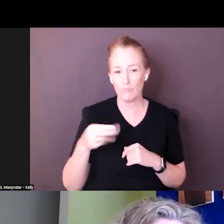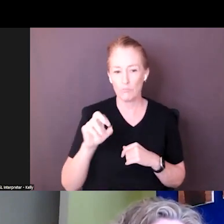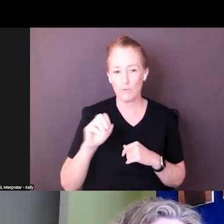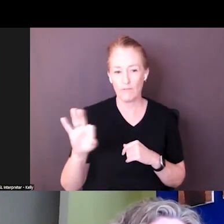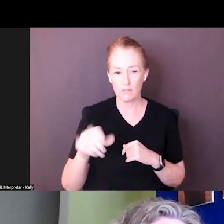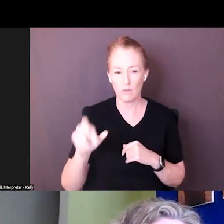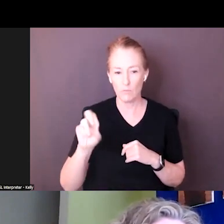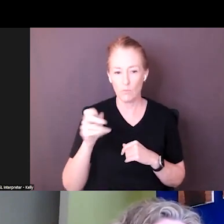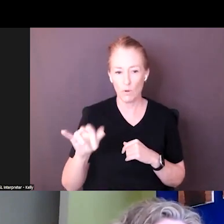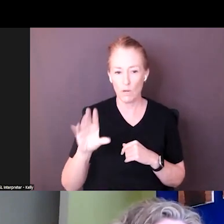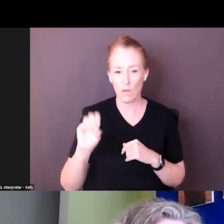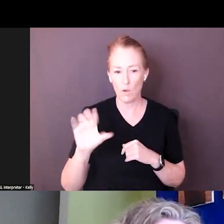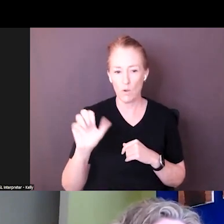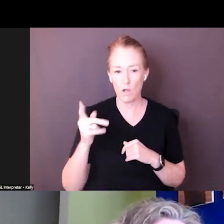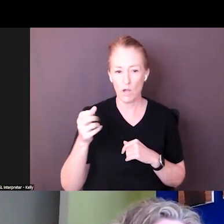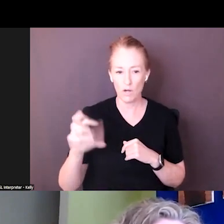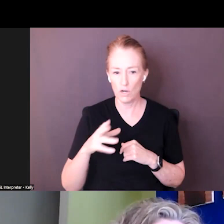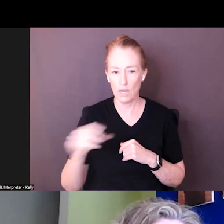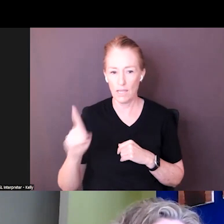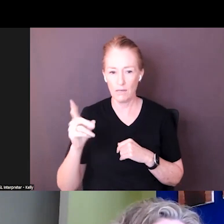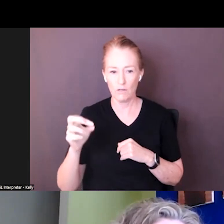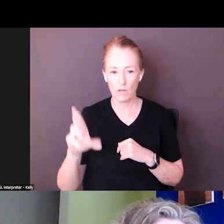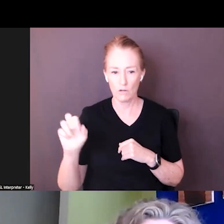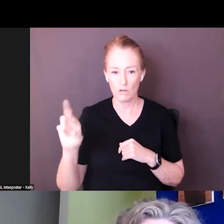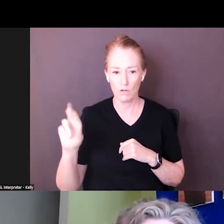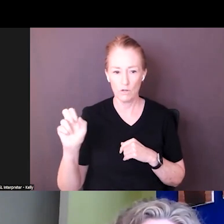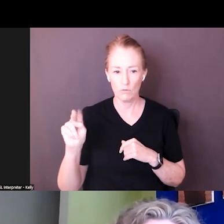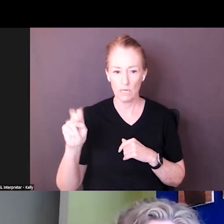Renee Schneider from Google. So